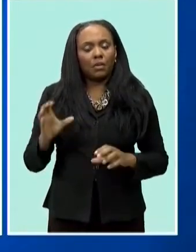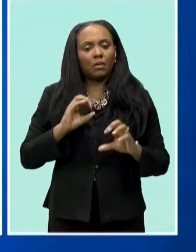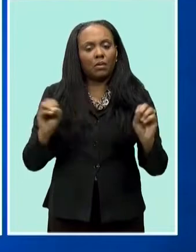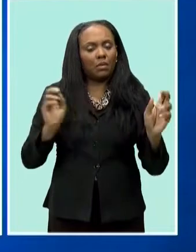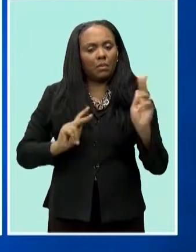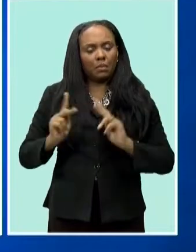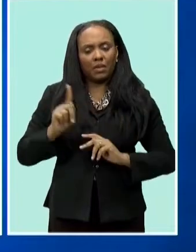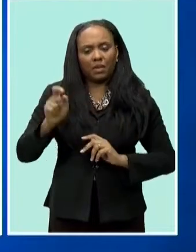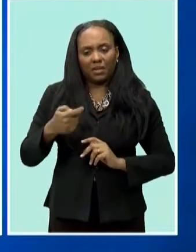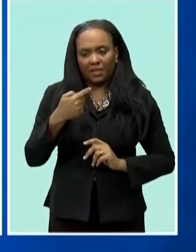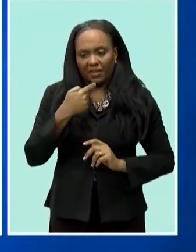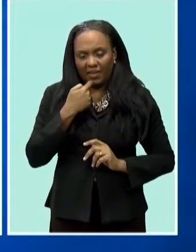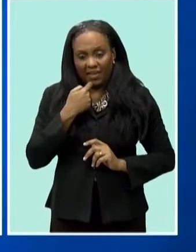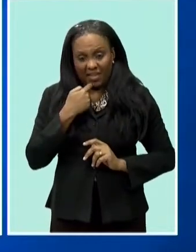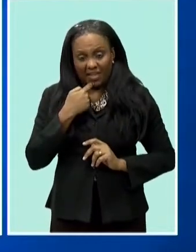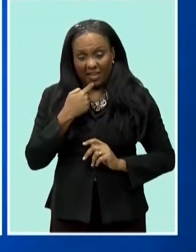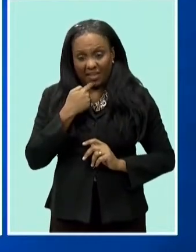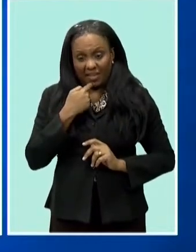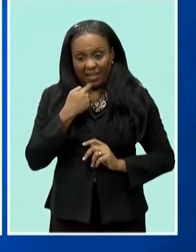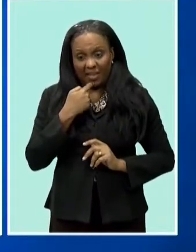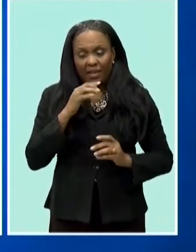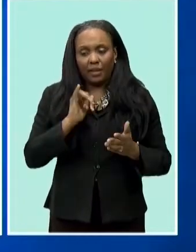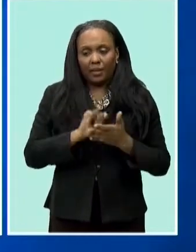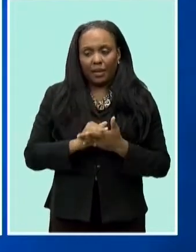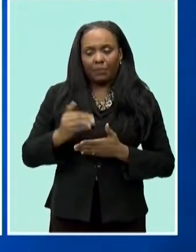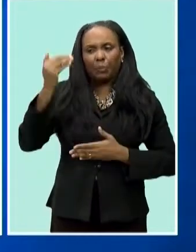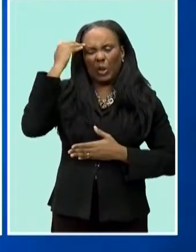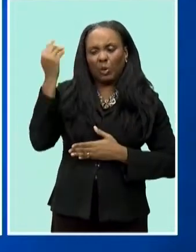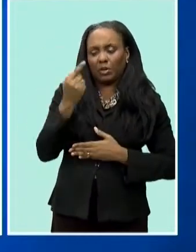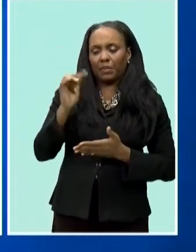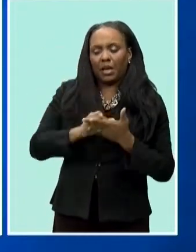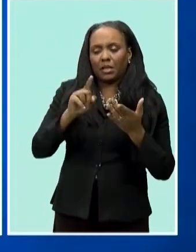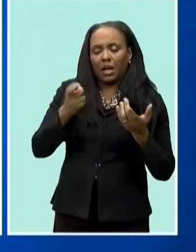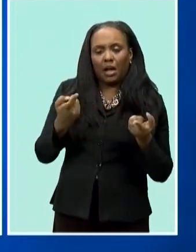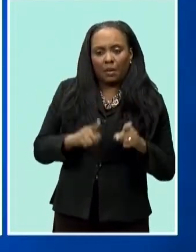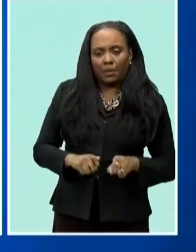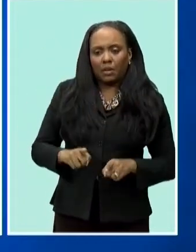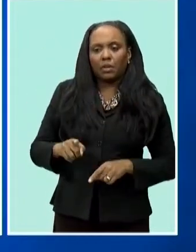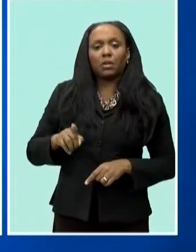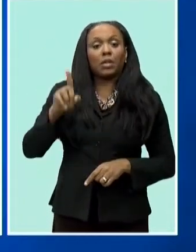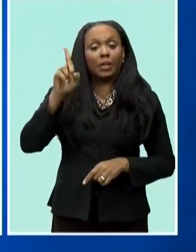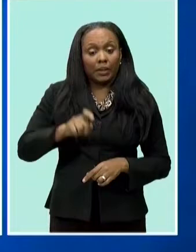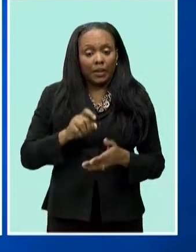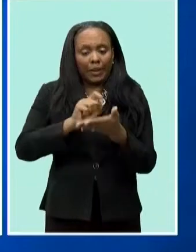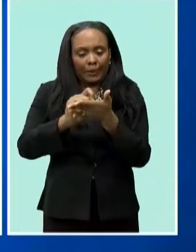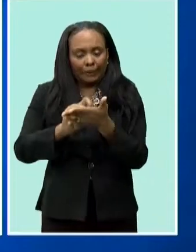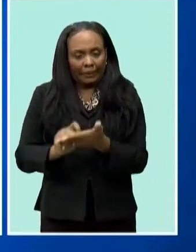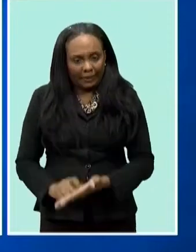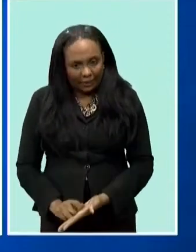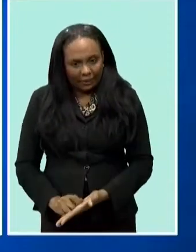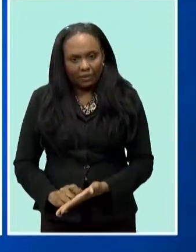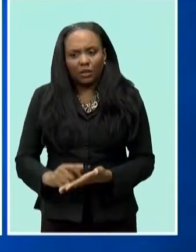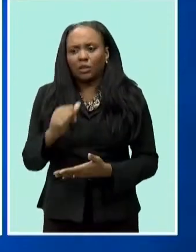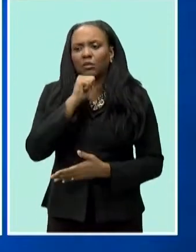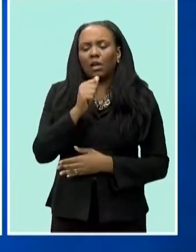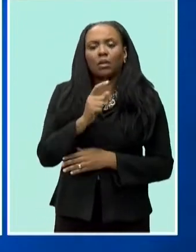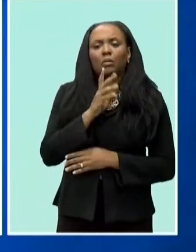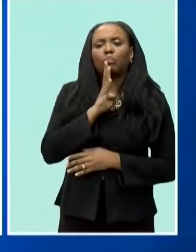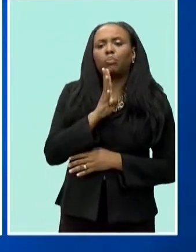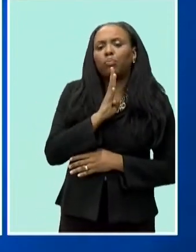edict. If it's an edict, put it in writing. And if you put it in writing, you know what's open to you? Have it challenged by judicial